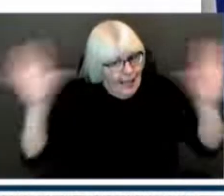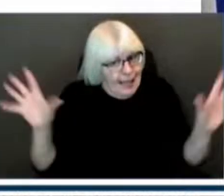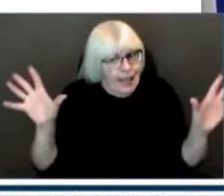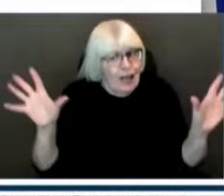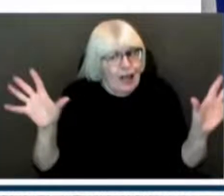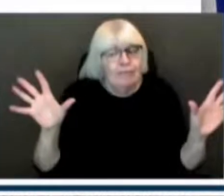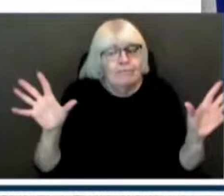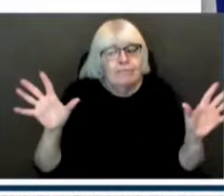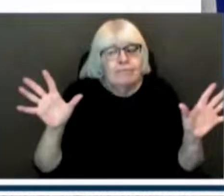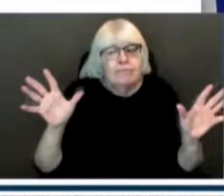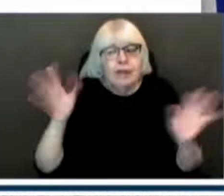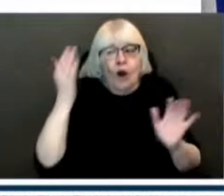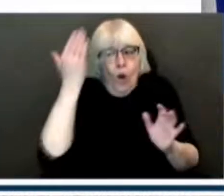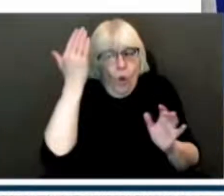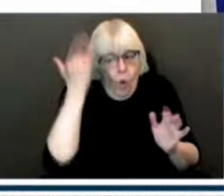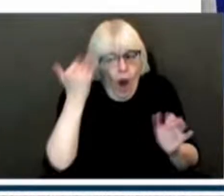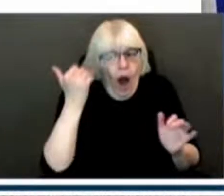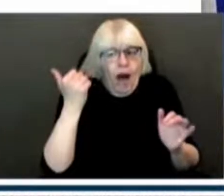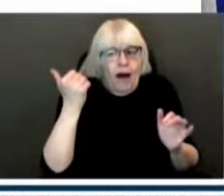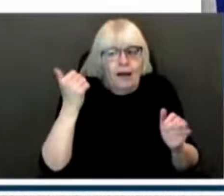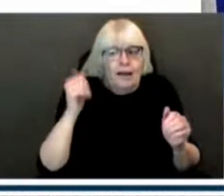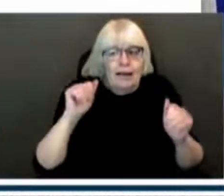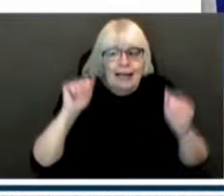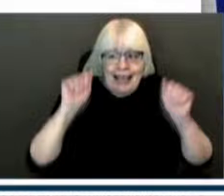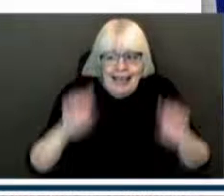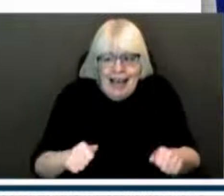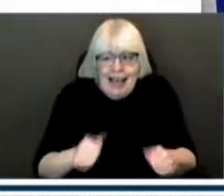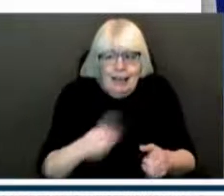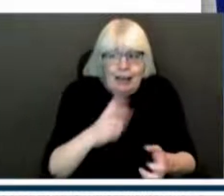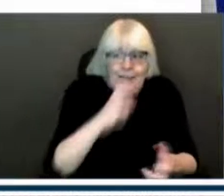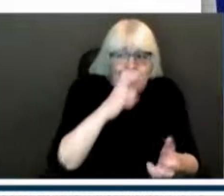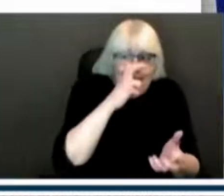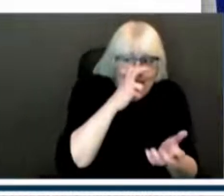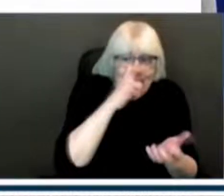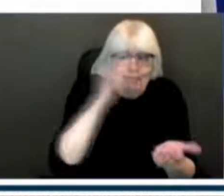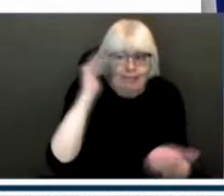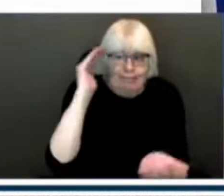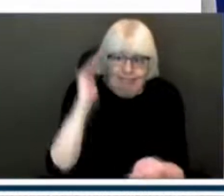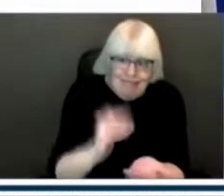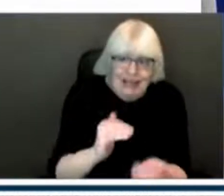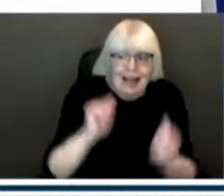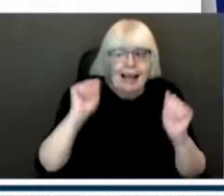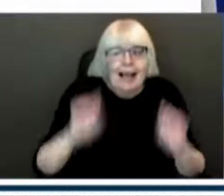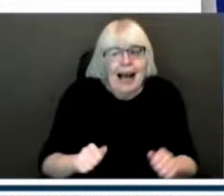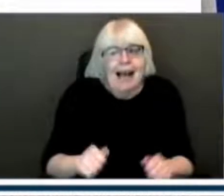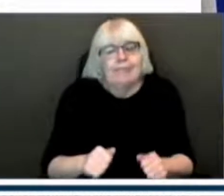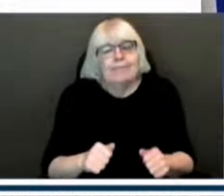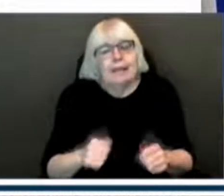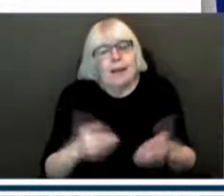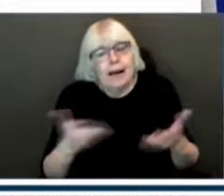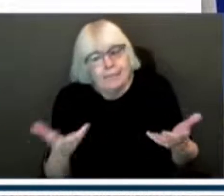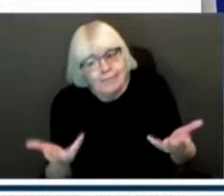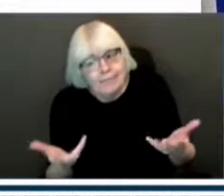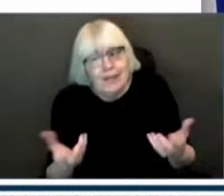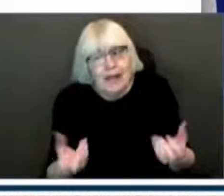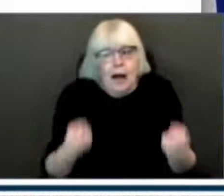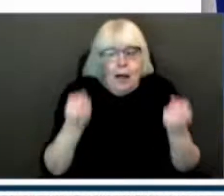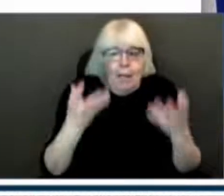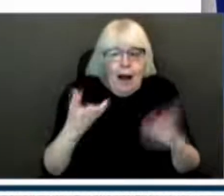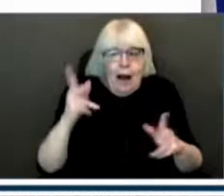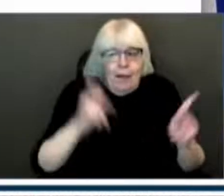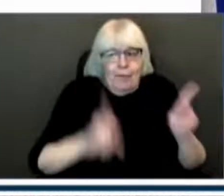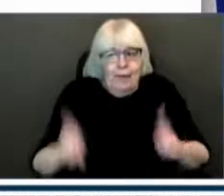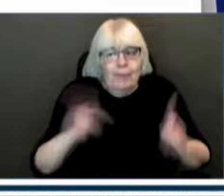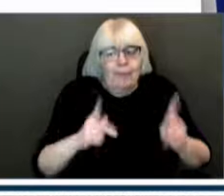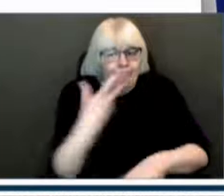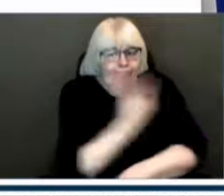ease restrictions, and it's happening because of our high vaccination rates and the fact that we're leading